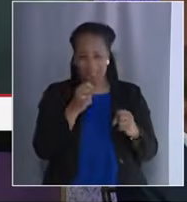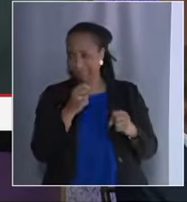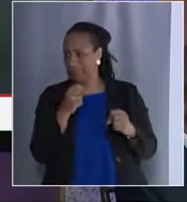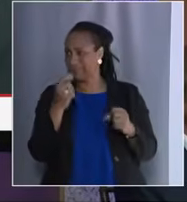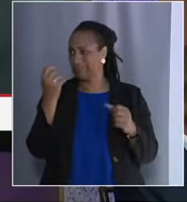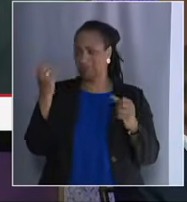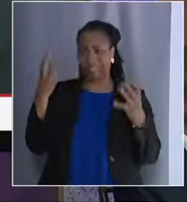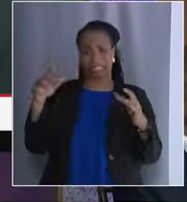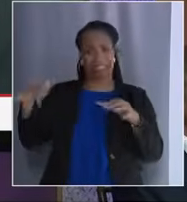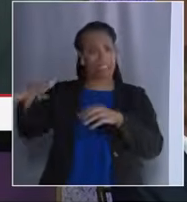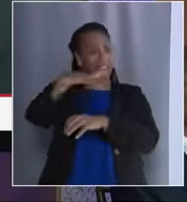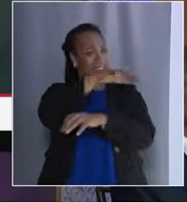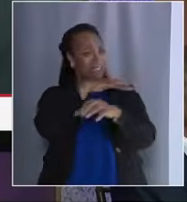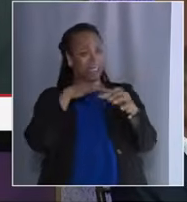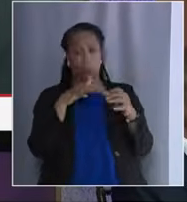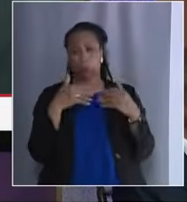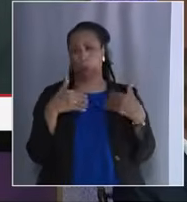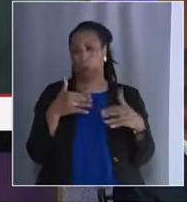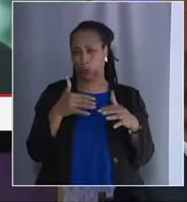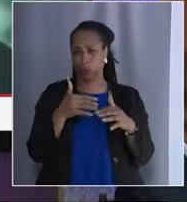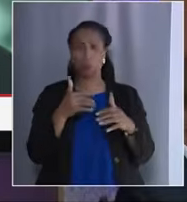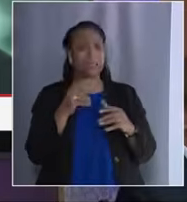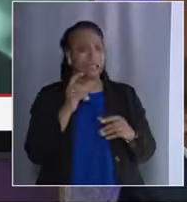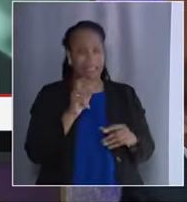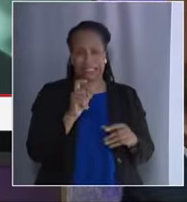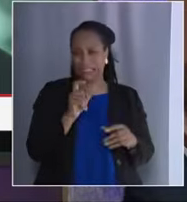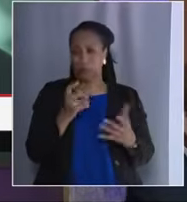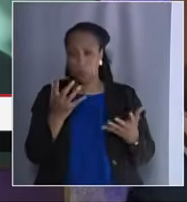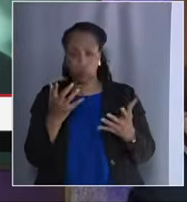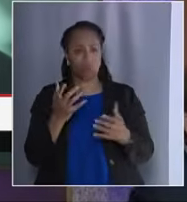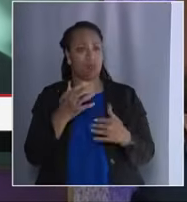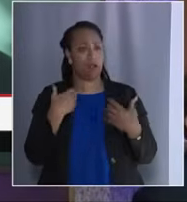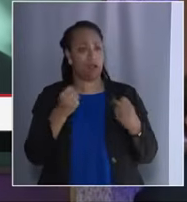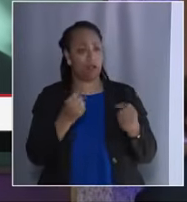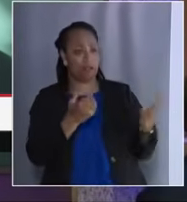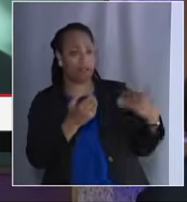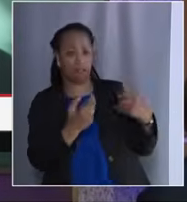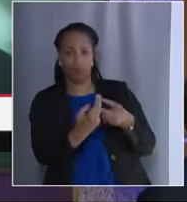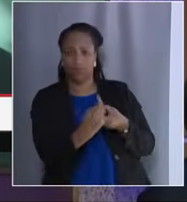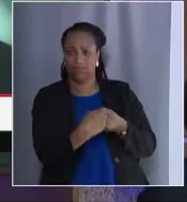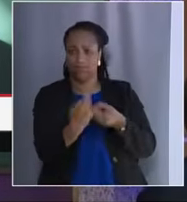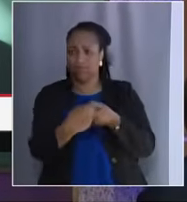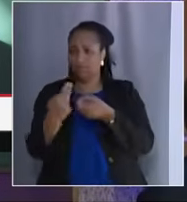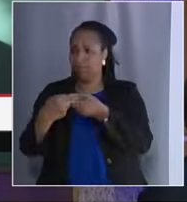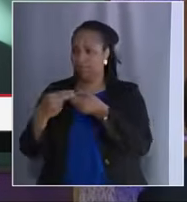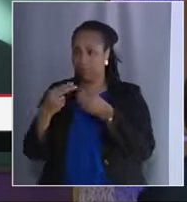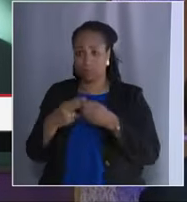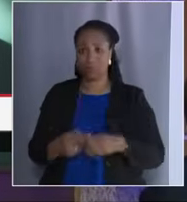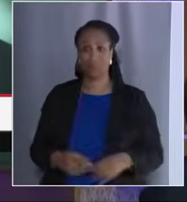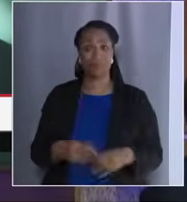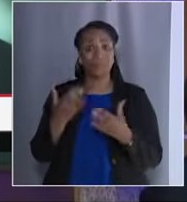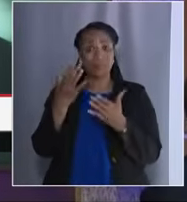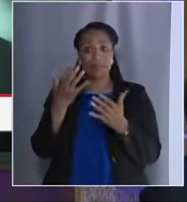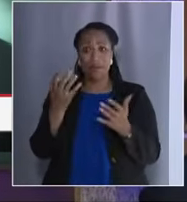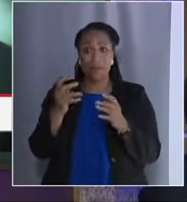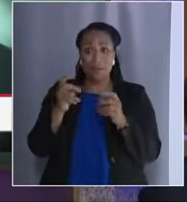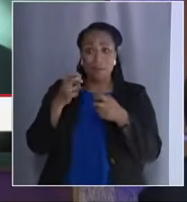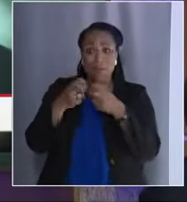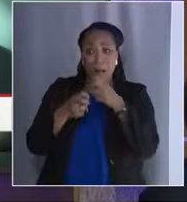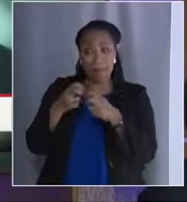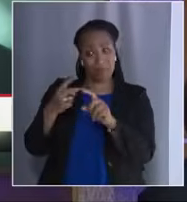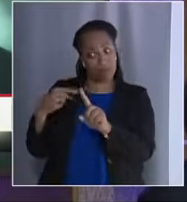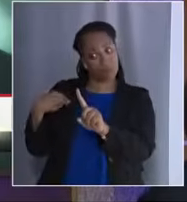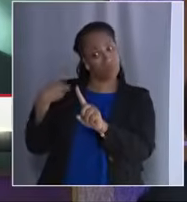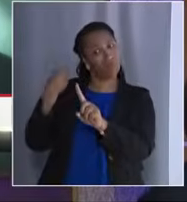new ideas and catalyze solutions to issues that we've been grappling with for so long. So being here with law and